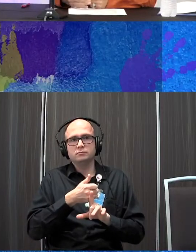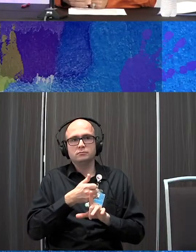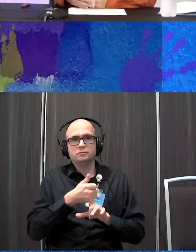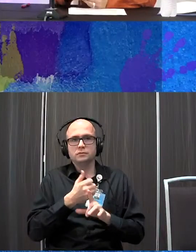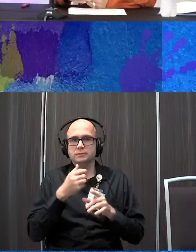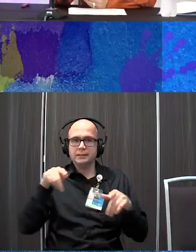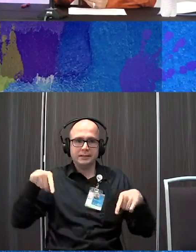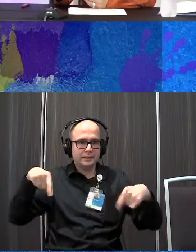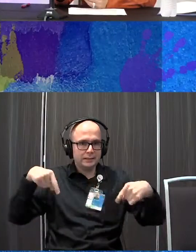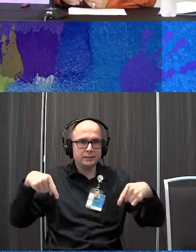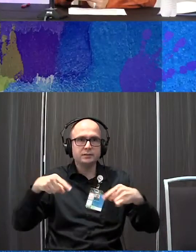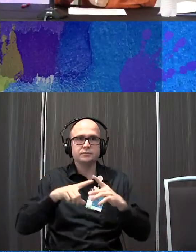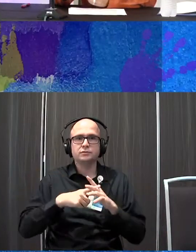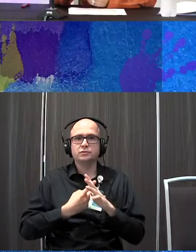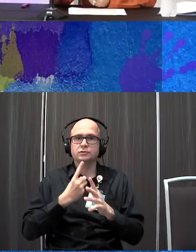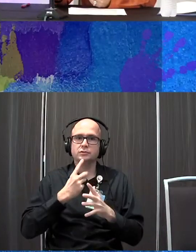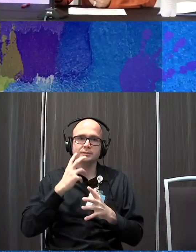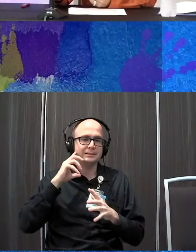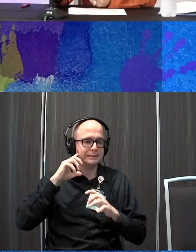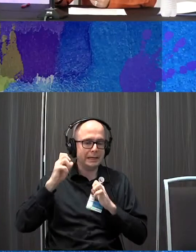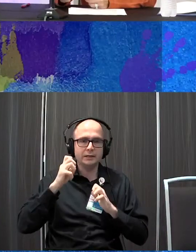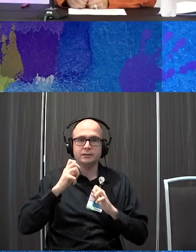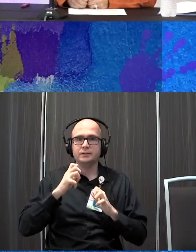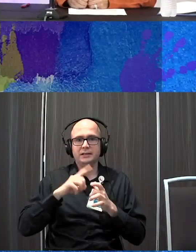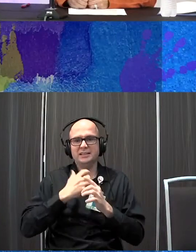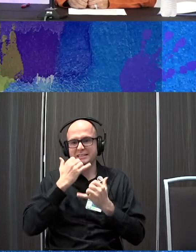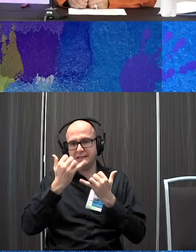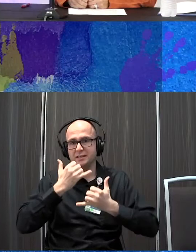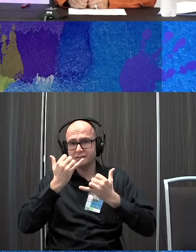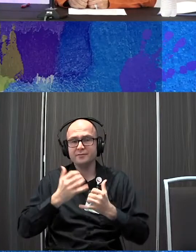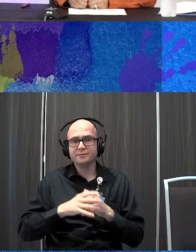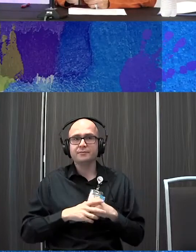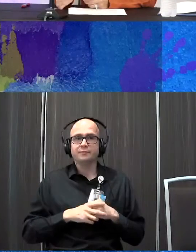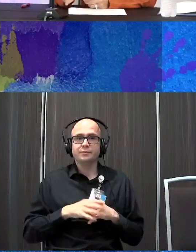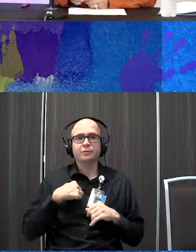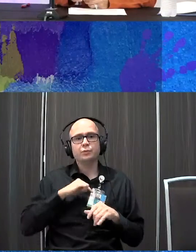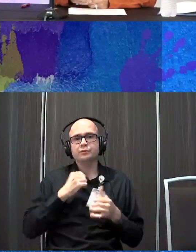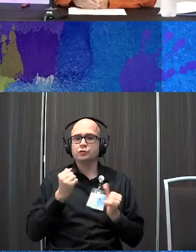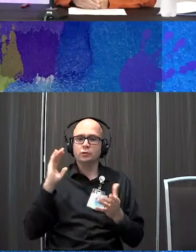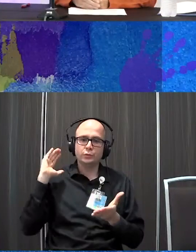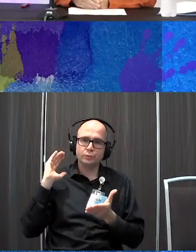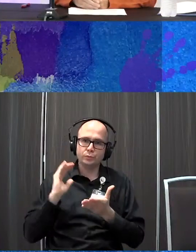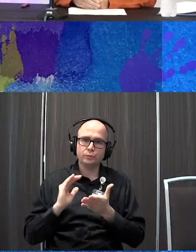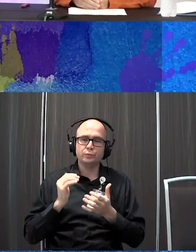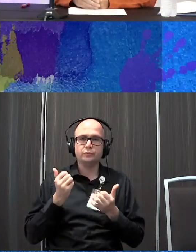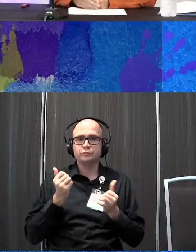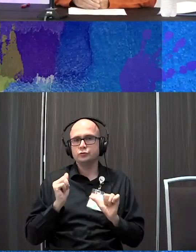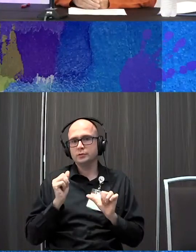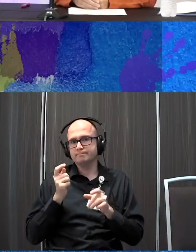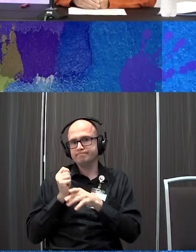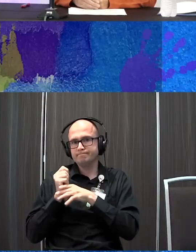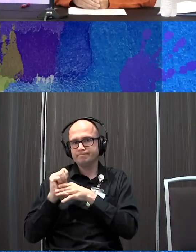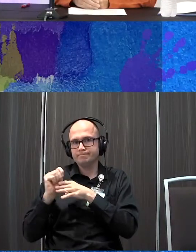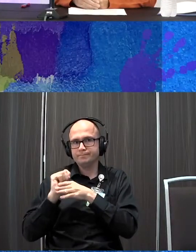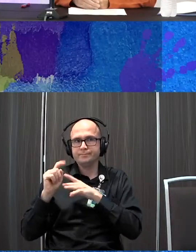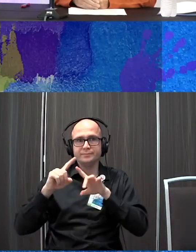probably anxious and starts raising his voice till it becomes a yell. We are working on this, and we're trying to do it by feigning, so it depends on the